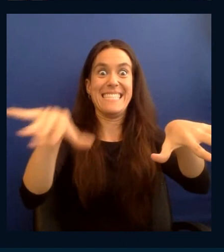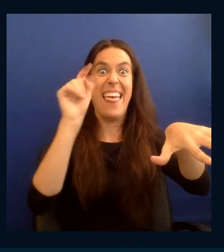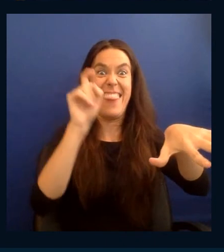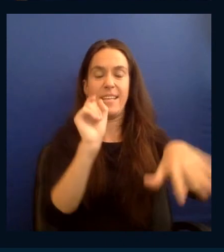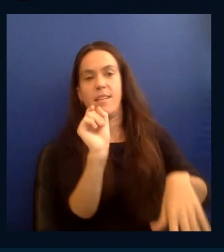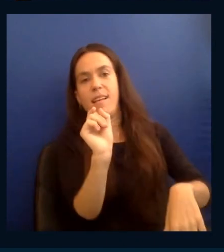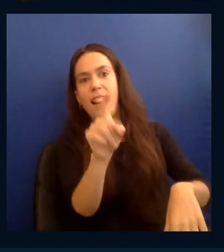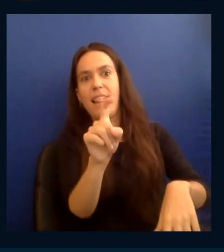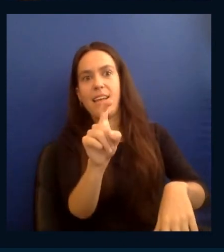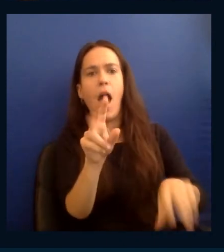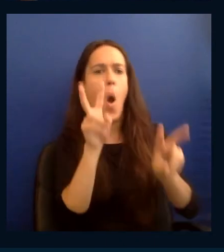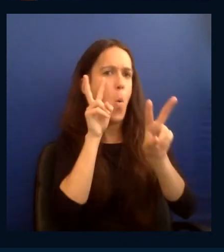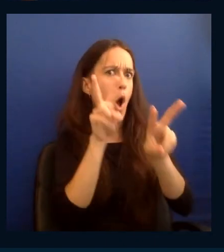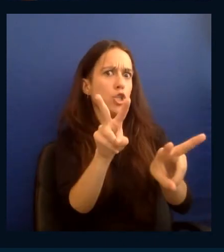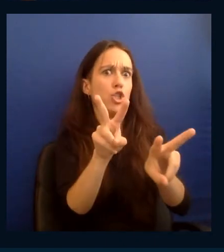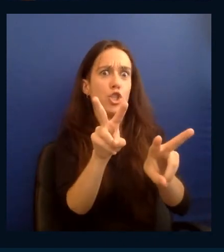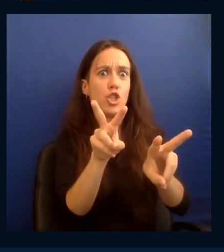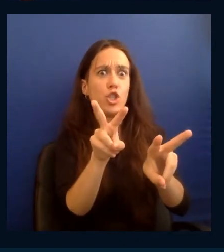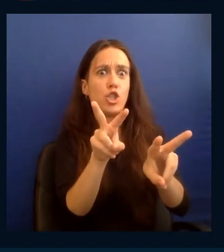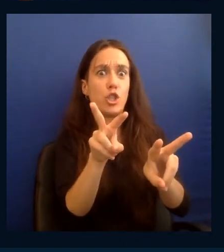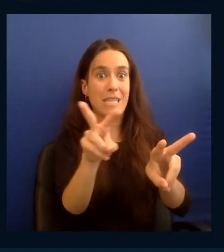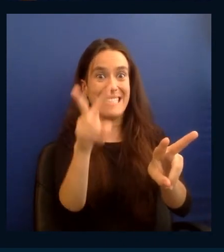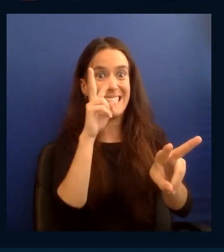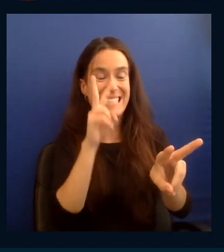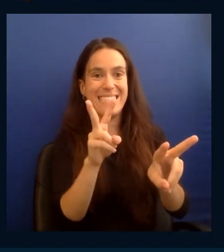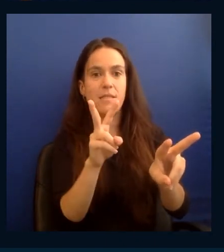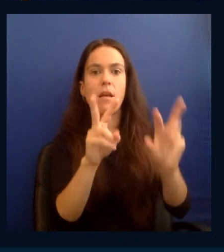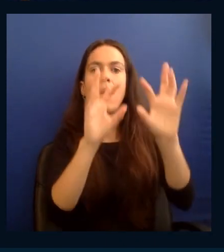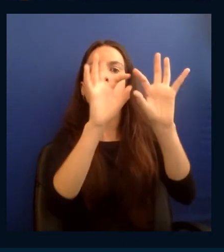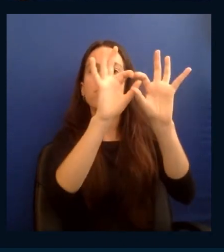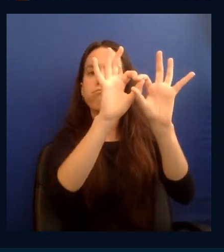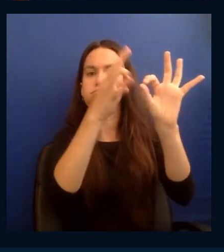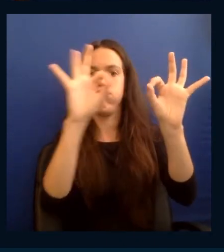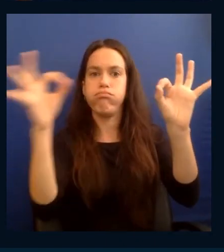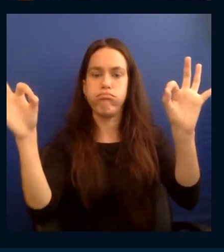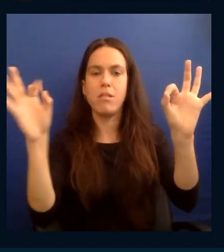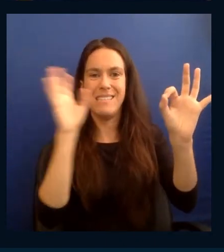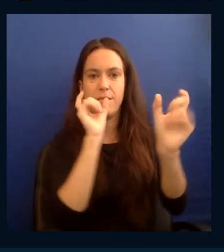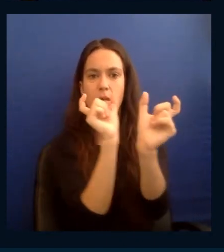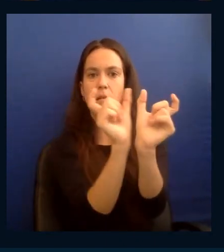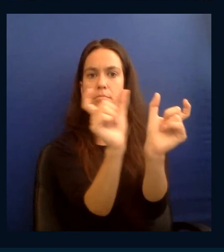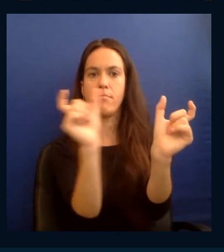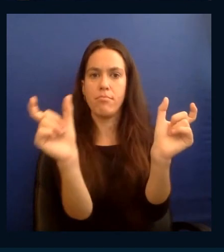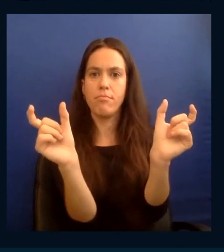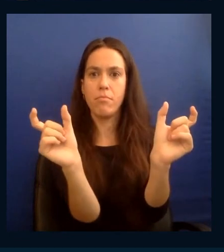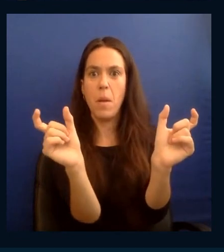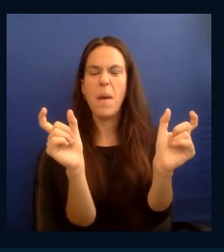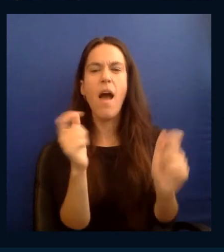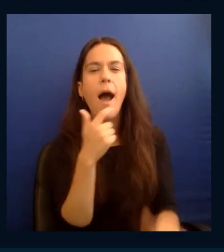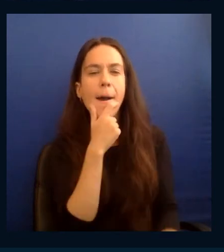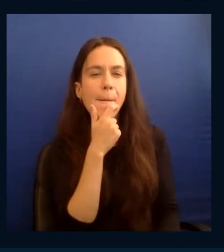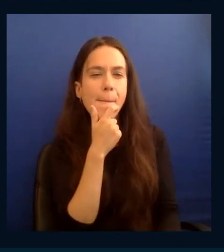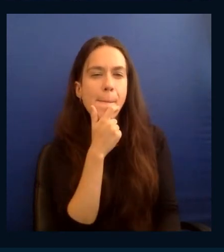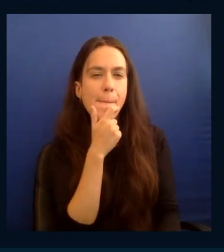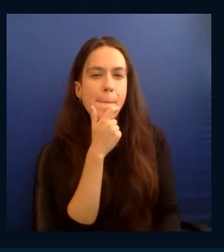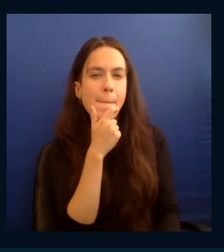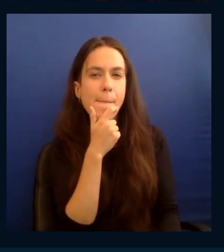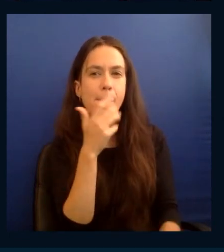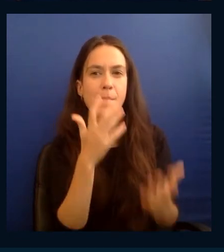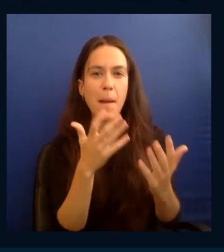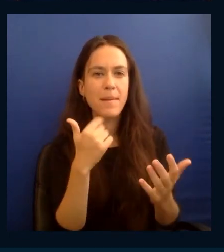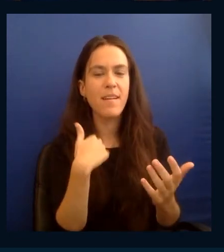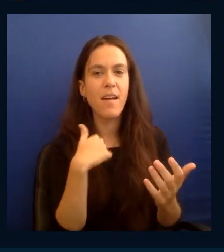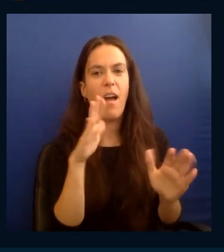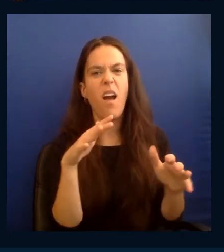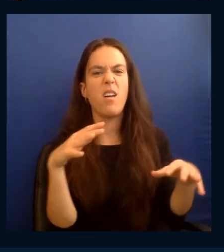and I can really watch it. I can see it's being queued. It's pulling in the build agent. But you know what? Ideally, it's a good time to go get a cup of coffee and